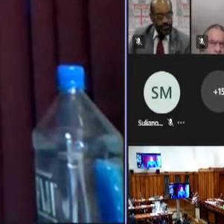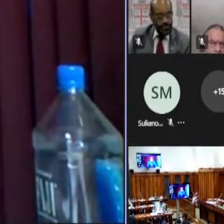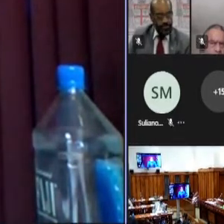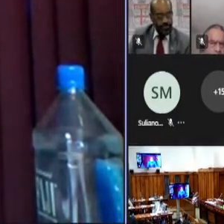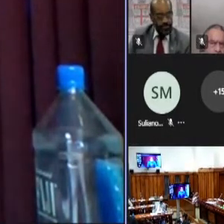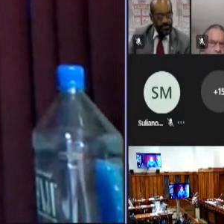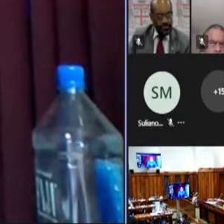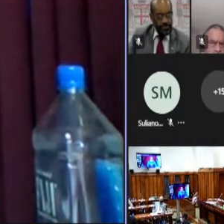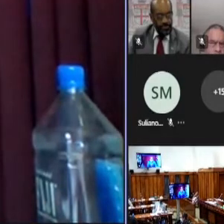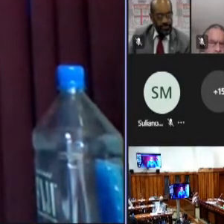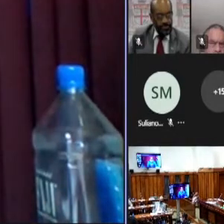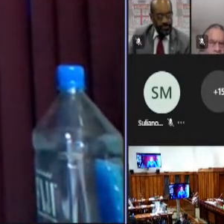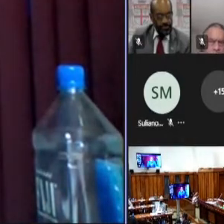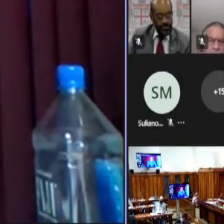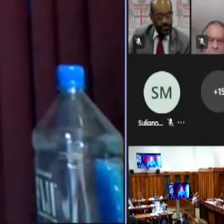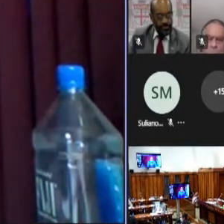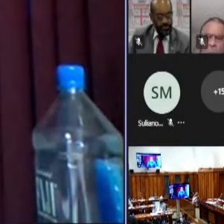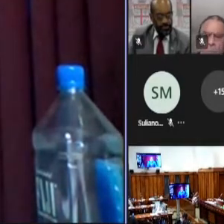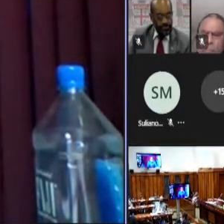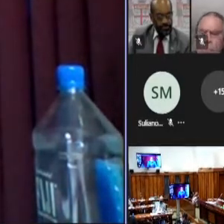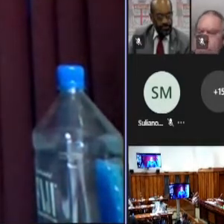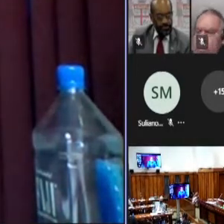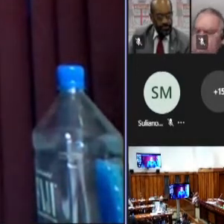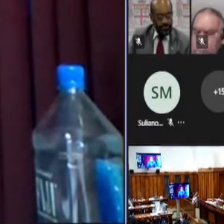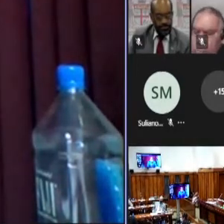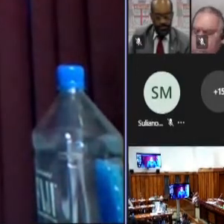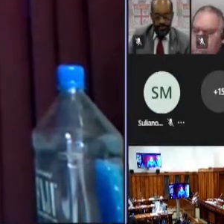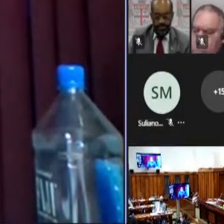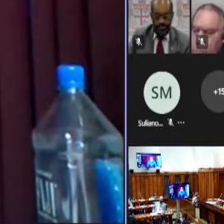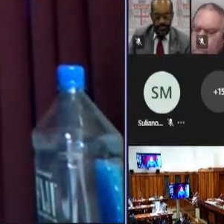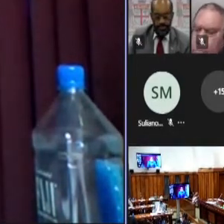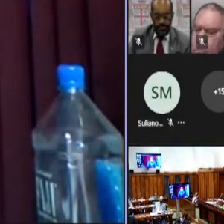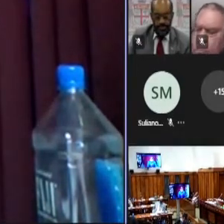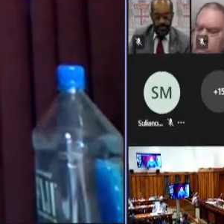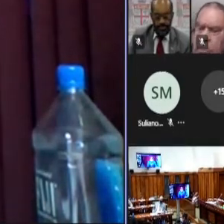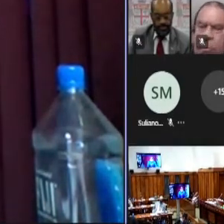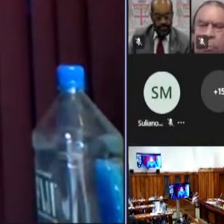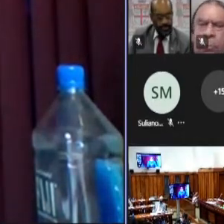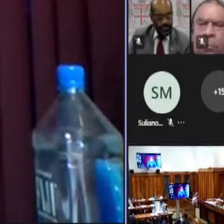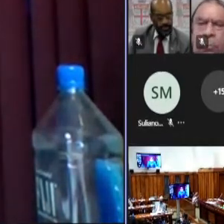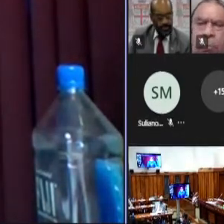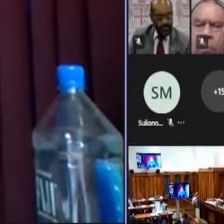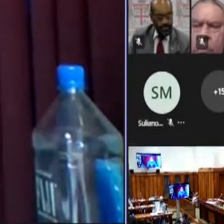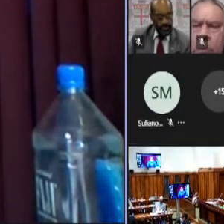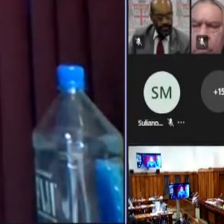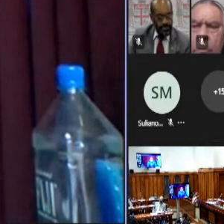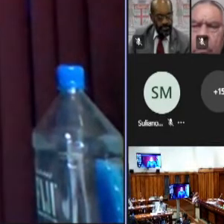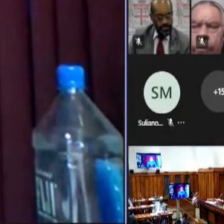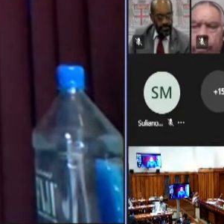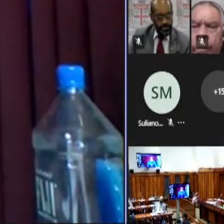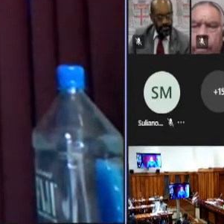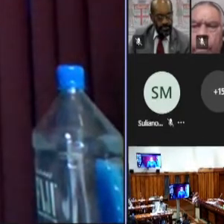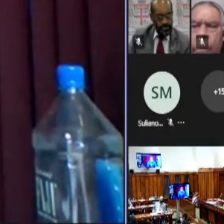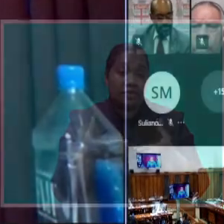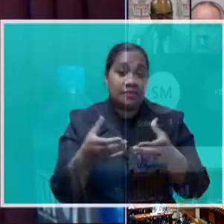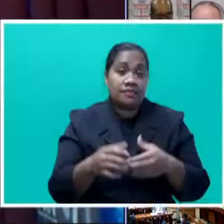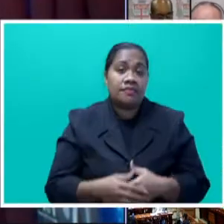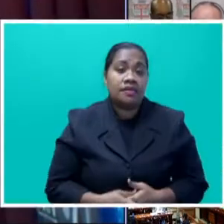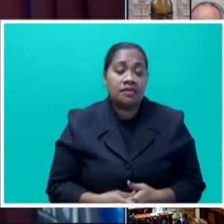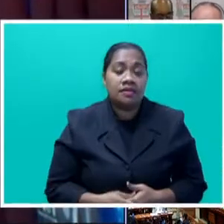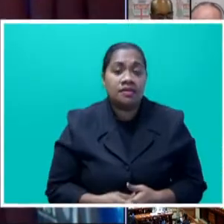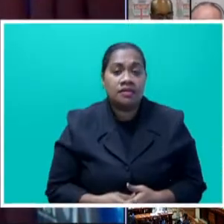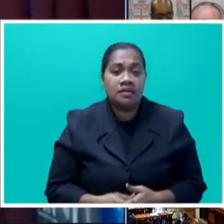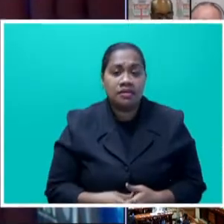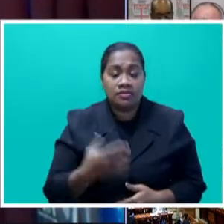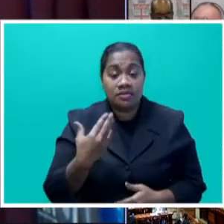engaged in pearl farming. Of these active farmers, 7 are women's group, 5 youth groups, and